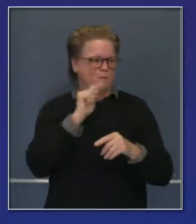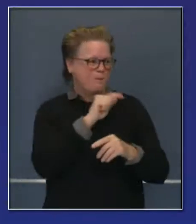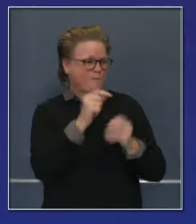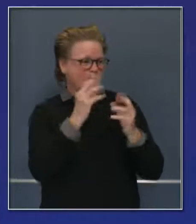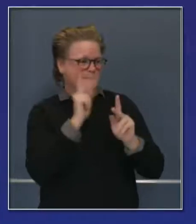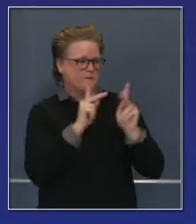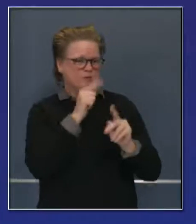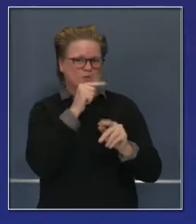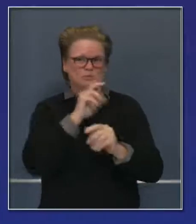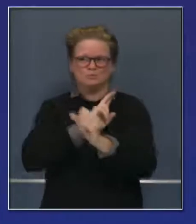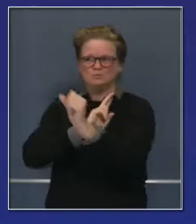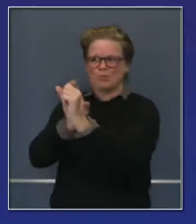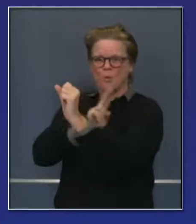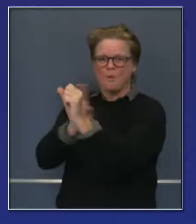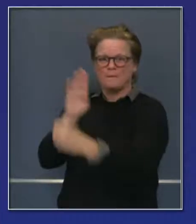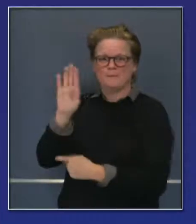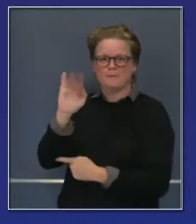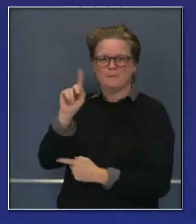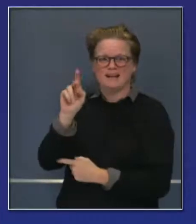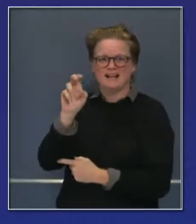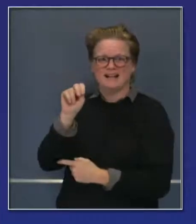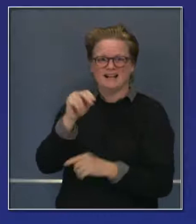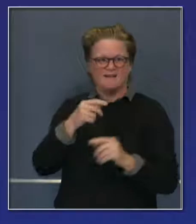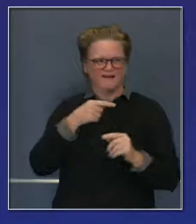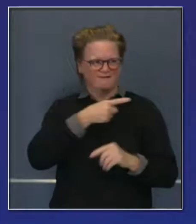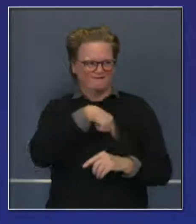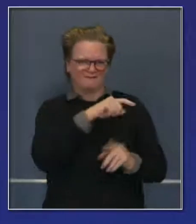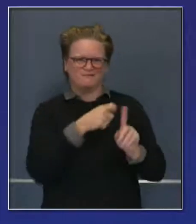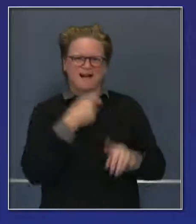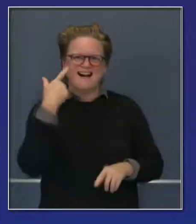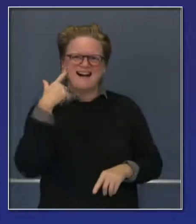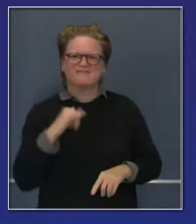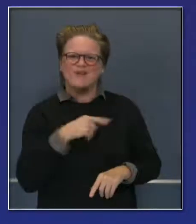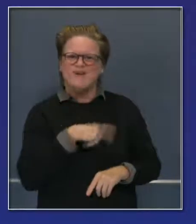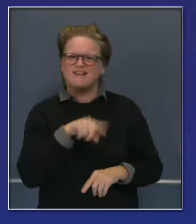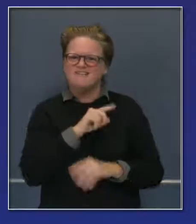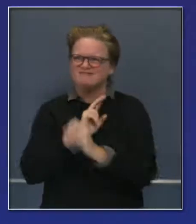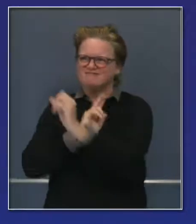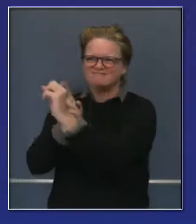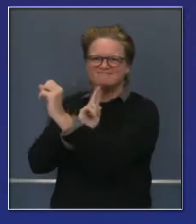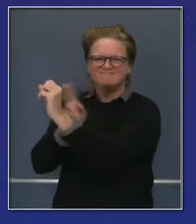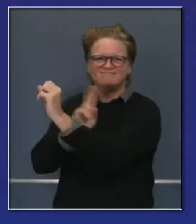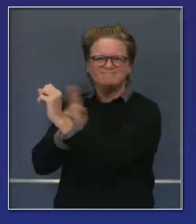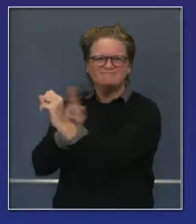allow us hand in glove in terms of the efficacy and the safety concerns, but